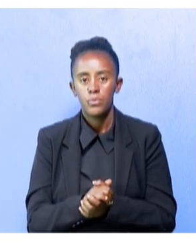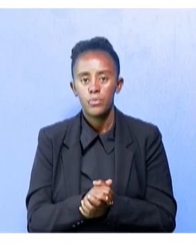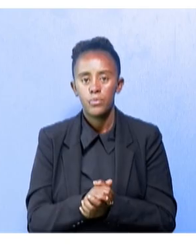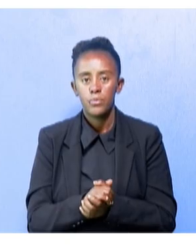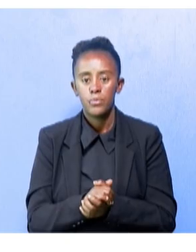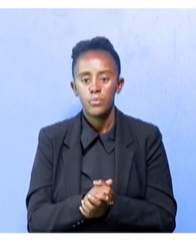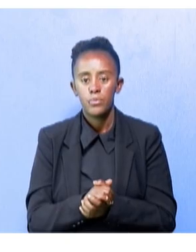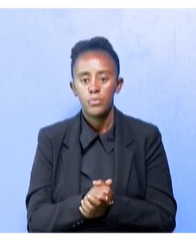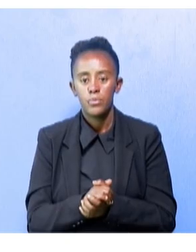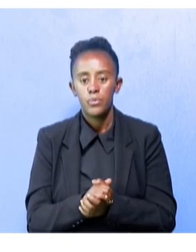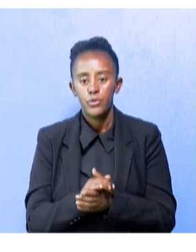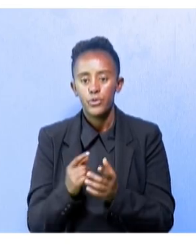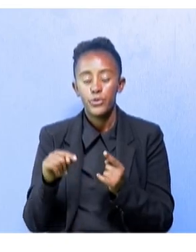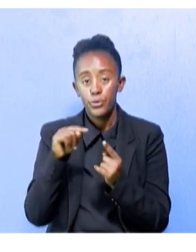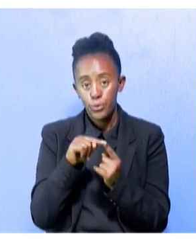talk to